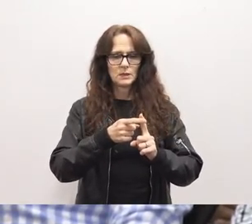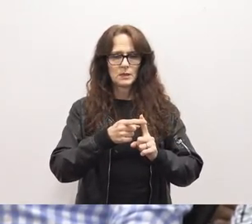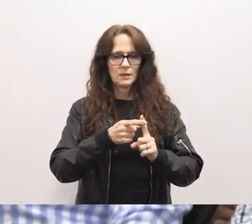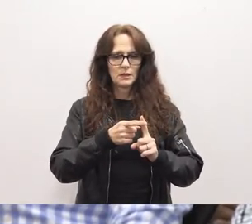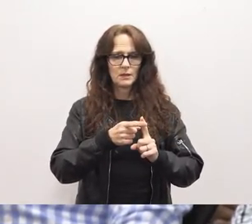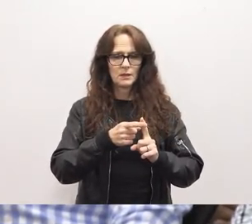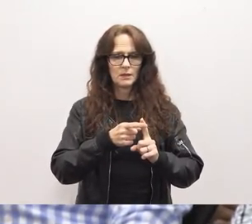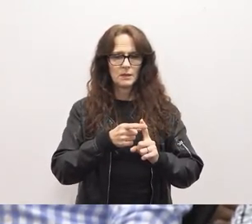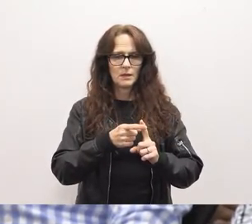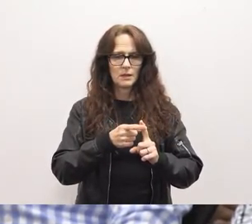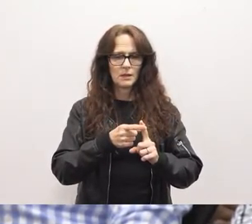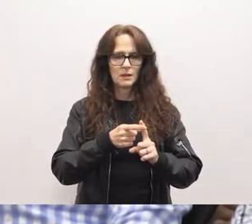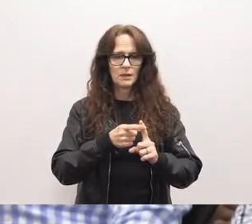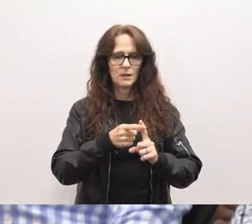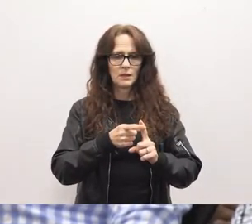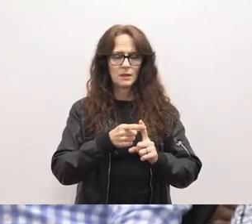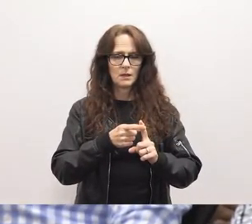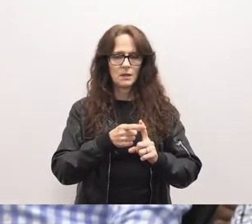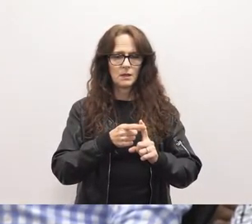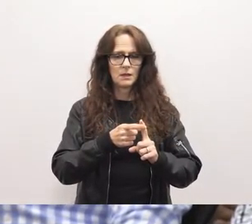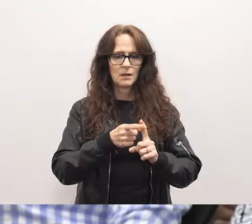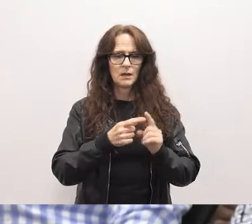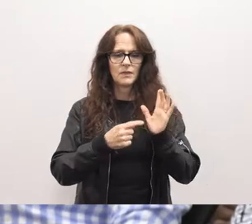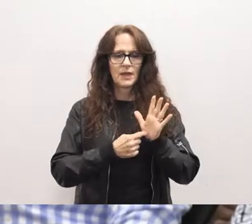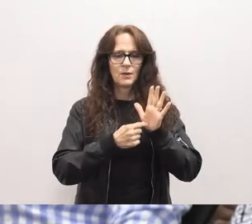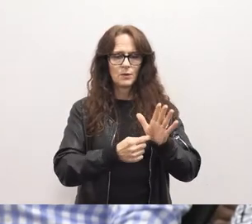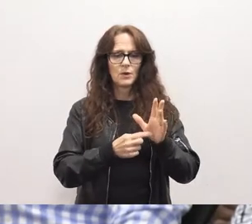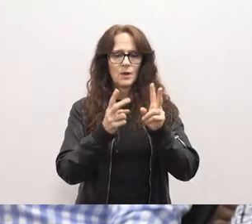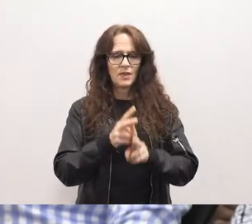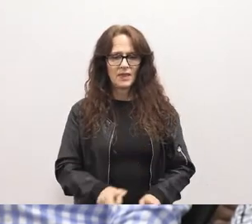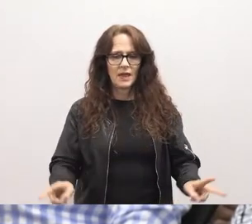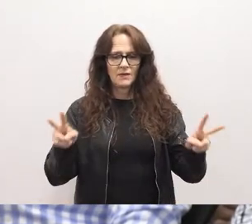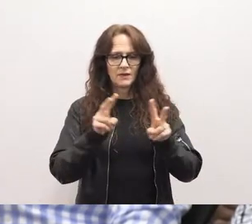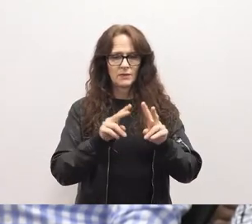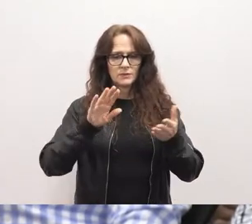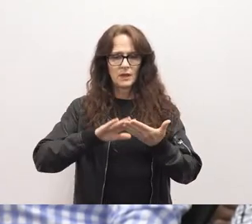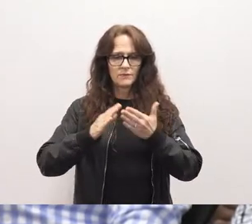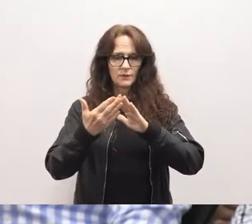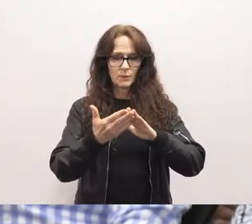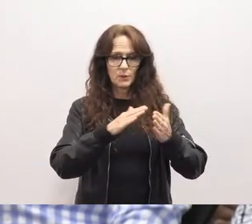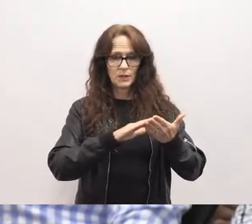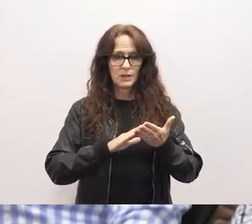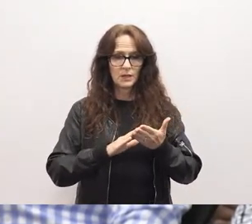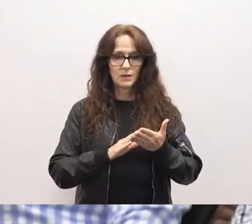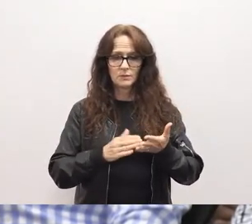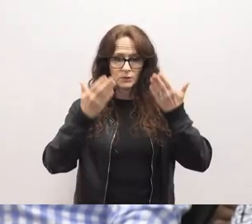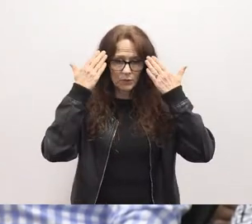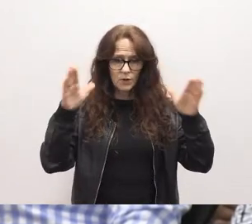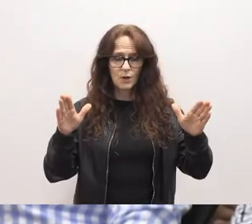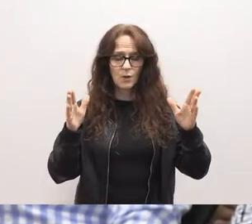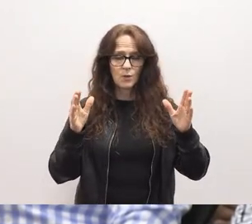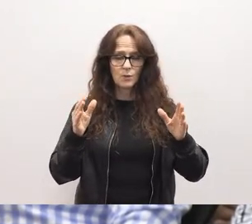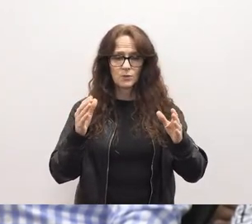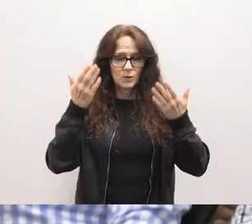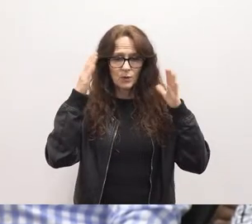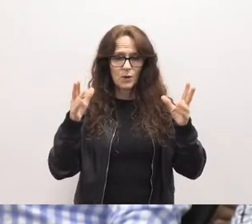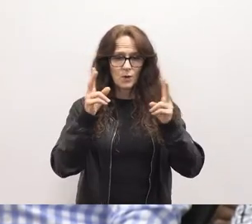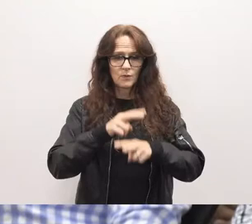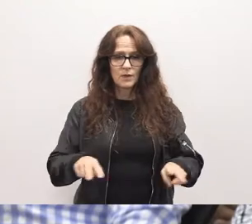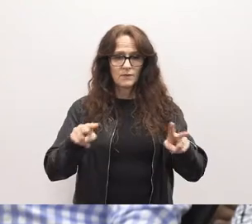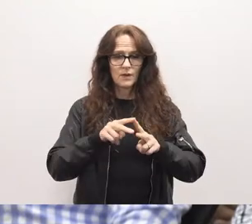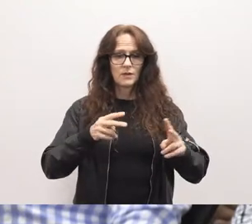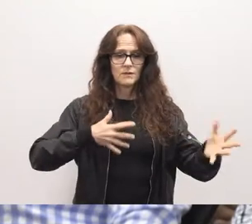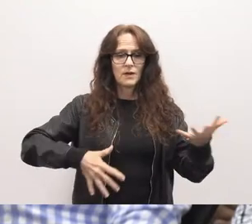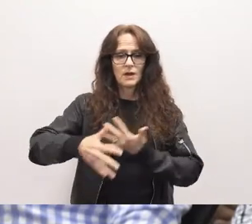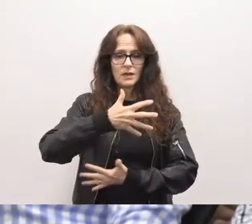that represent the values of the community, You don't know the values of the community if you're not engaging